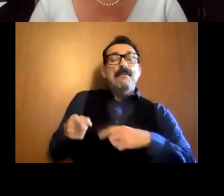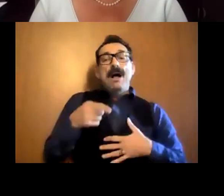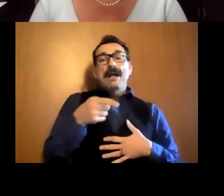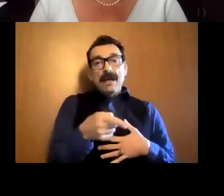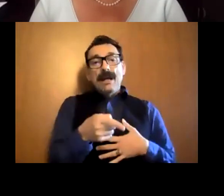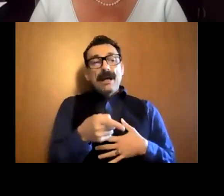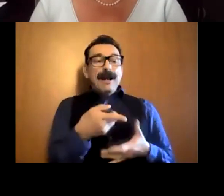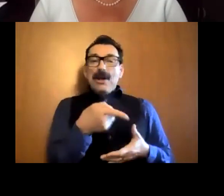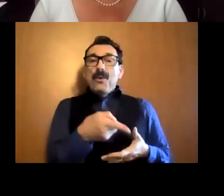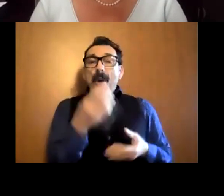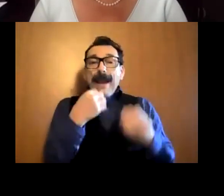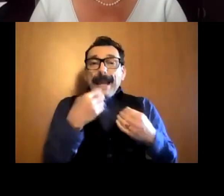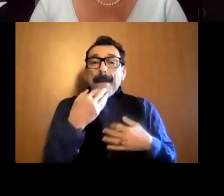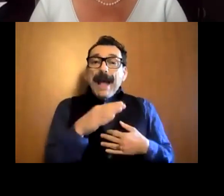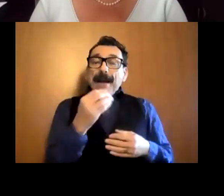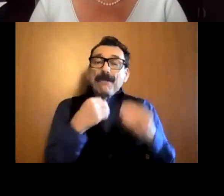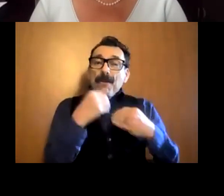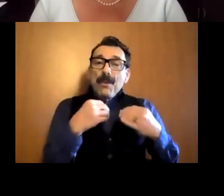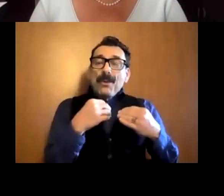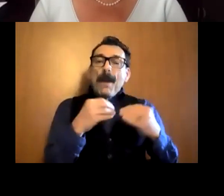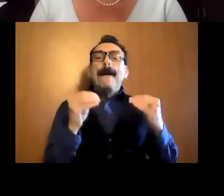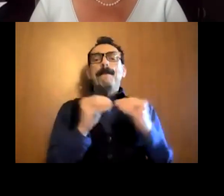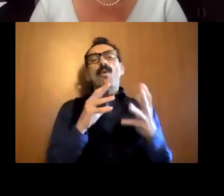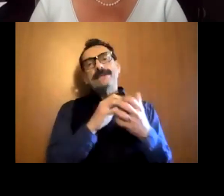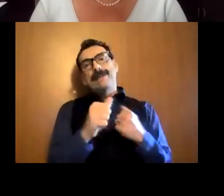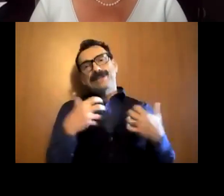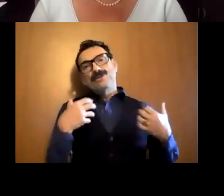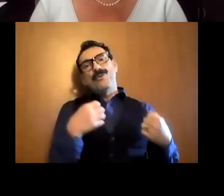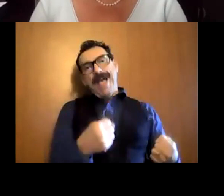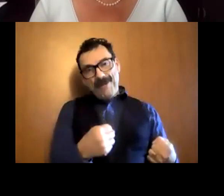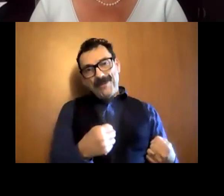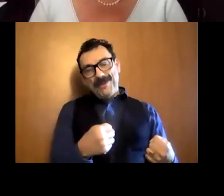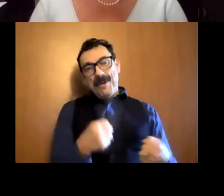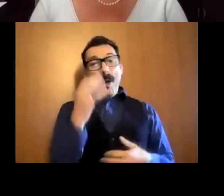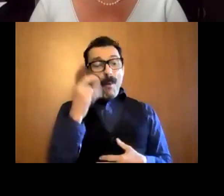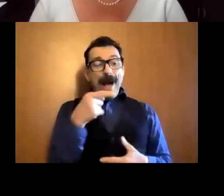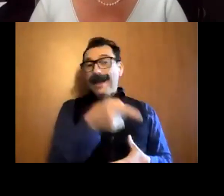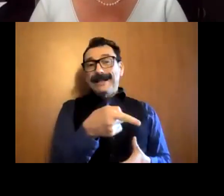your health by eating these more affordable but less healthy options.